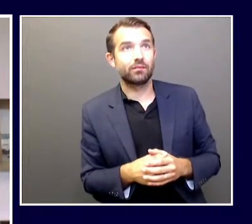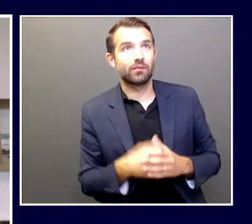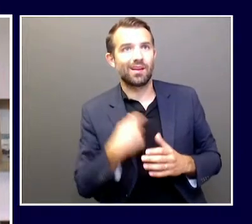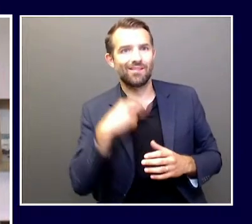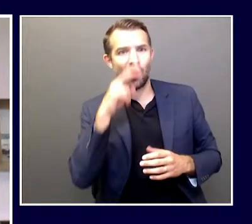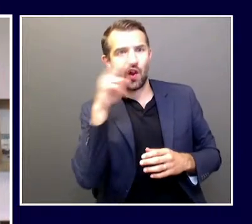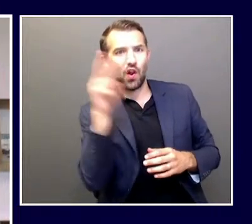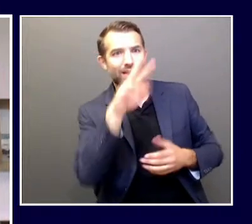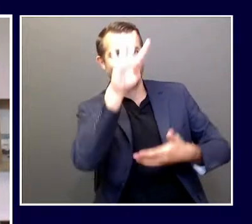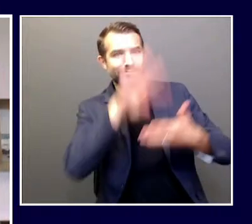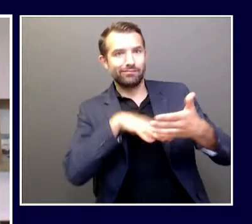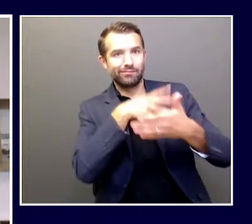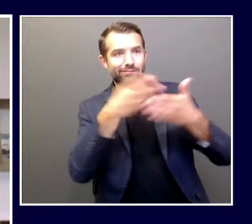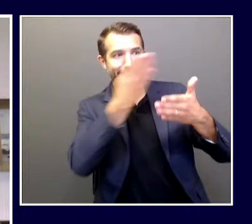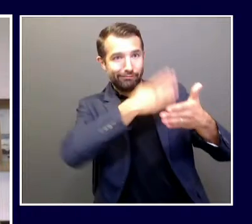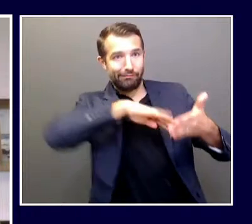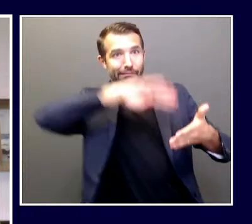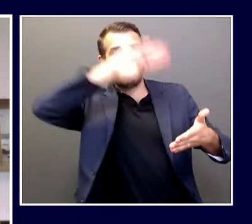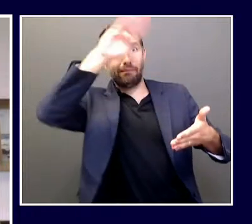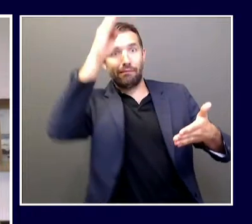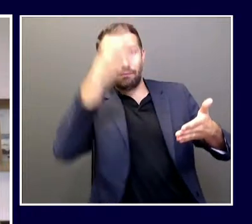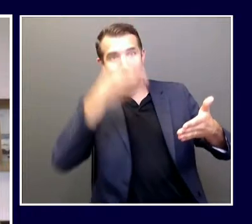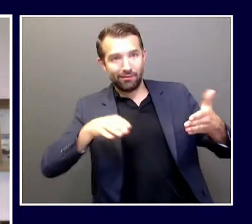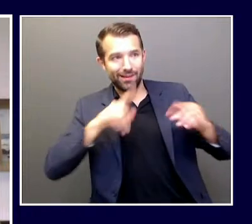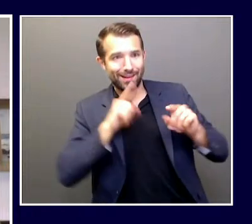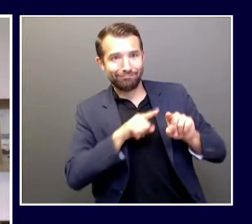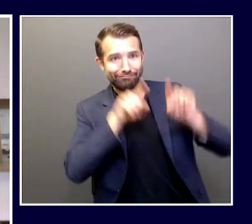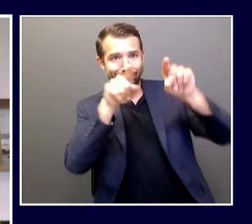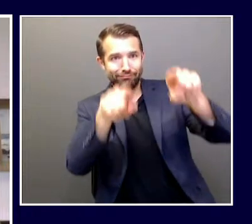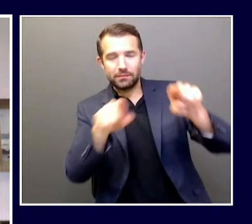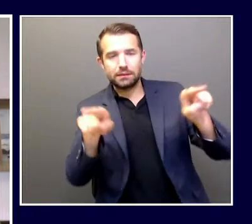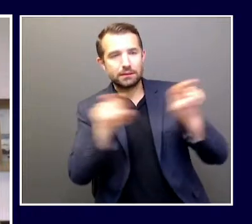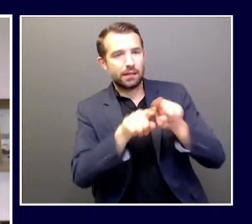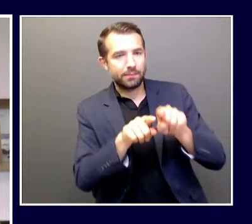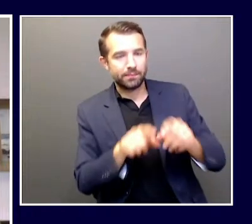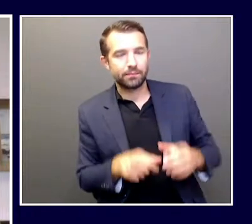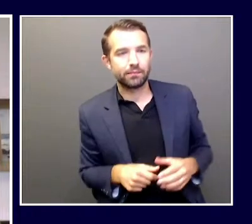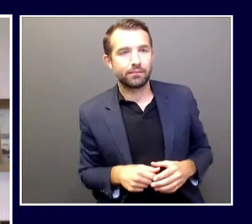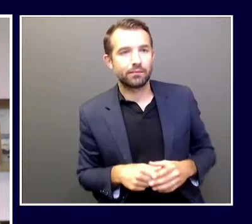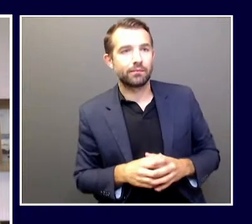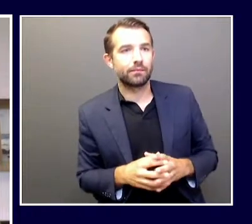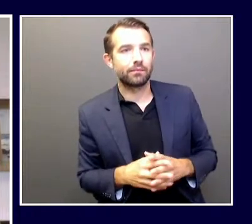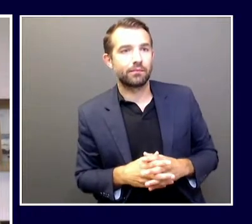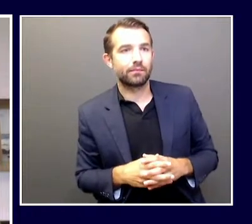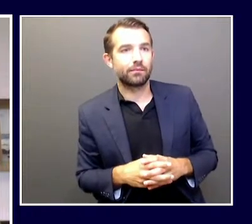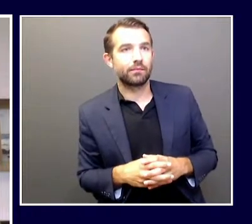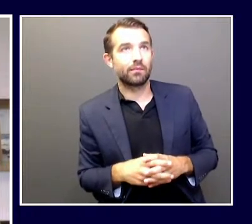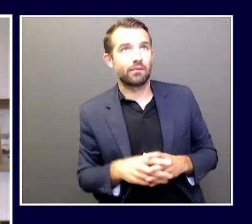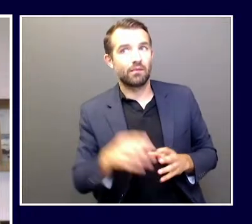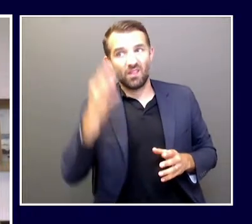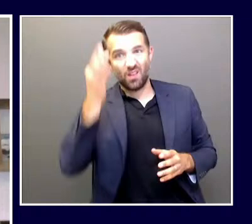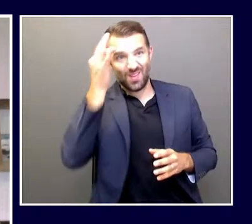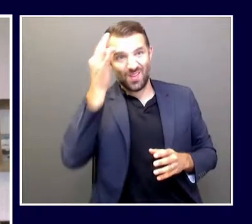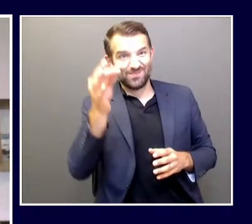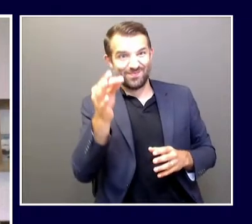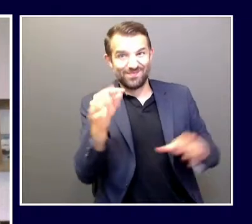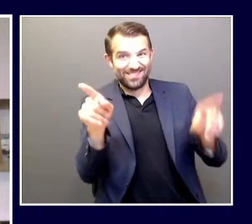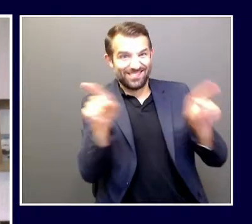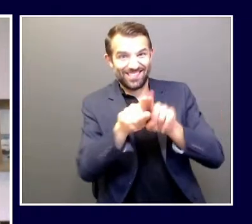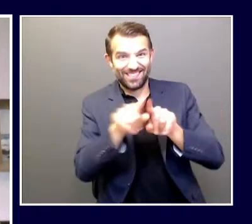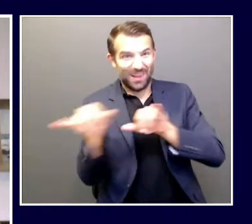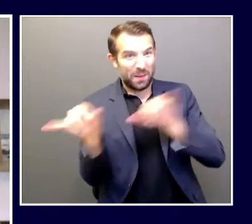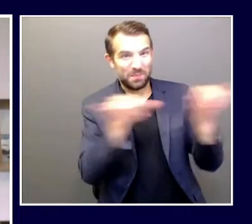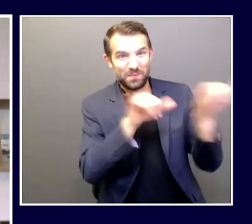evocative and are almost, in some respects, a textbook definition of exponential growth. So